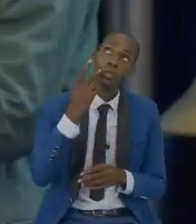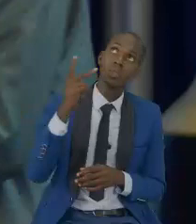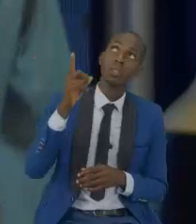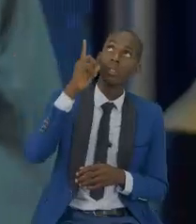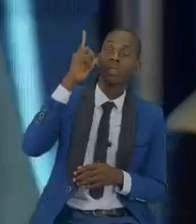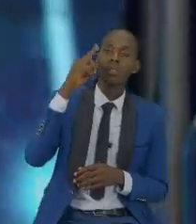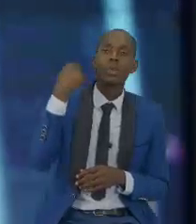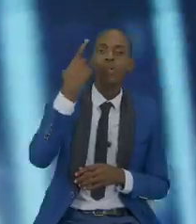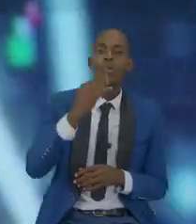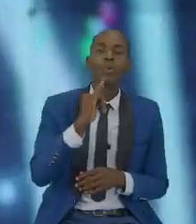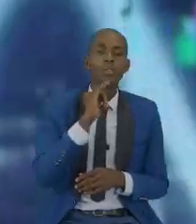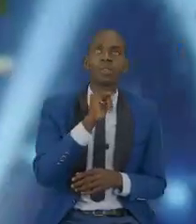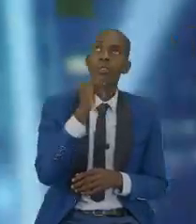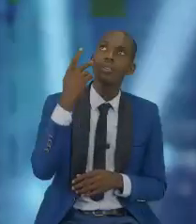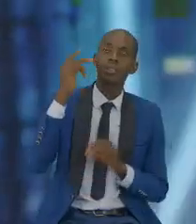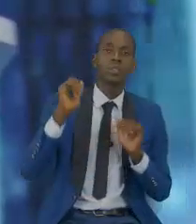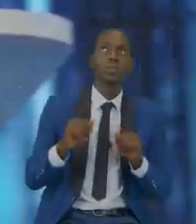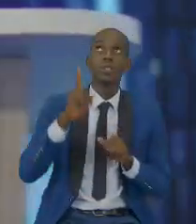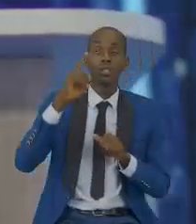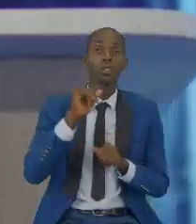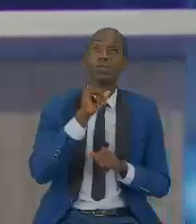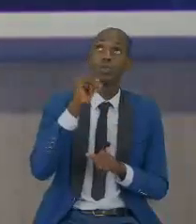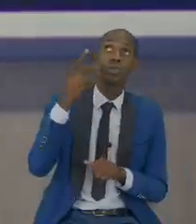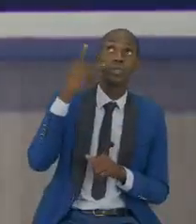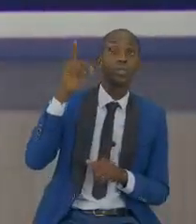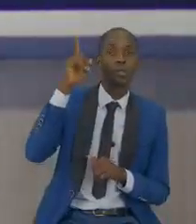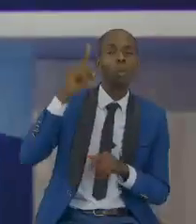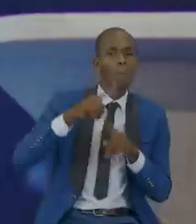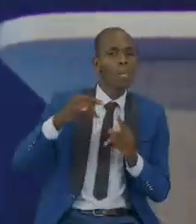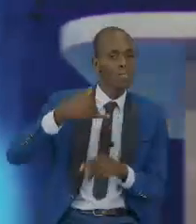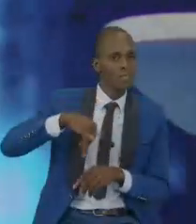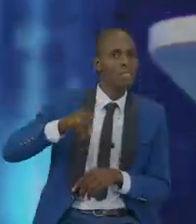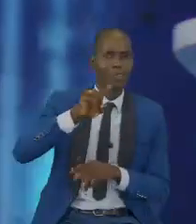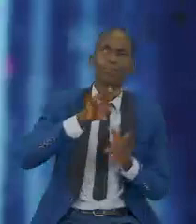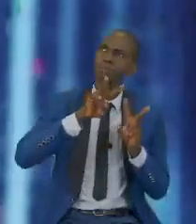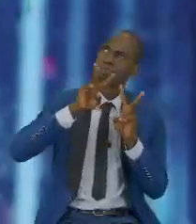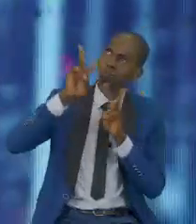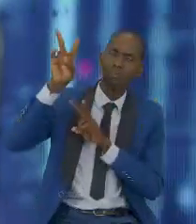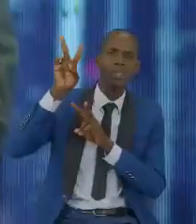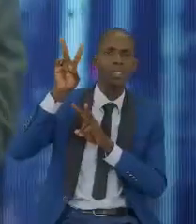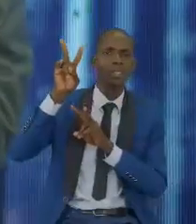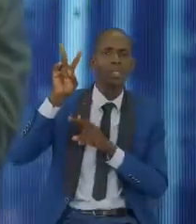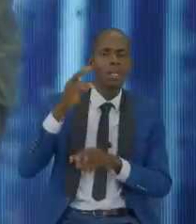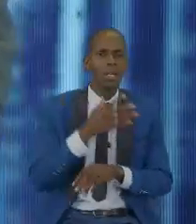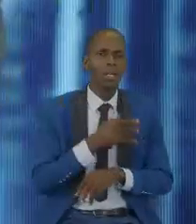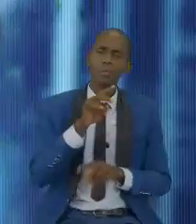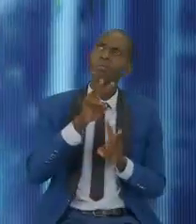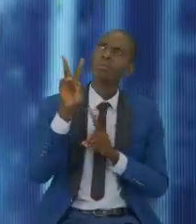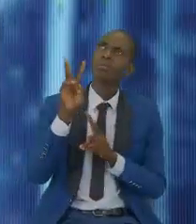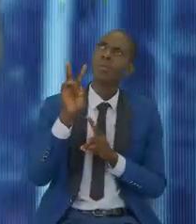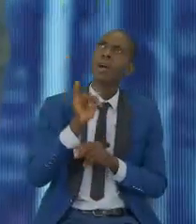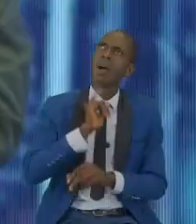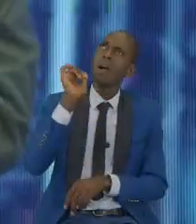is invisible. He appears invisible, and yet you look at him and you say, I can see